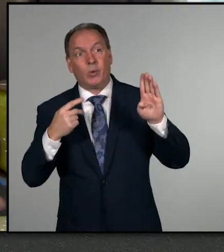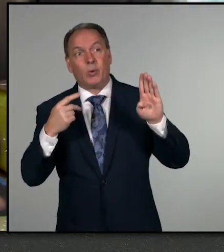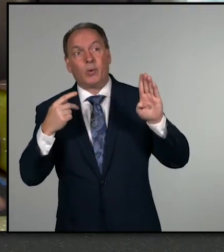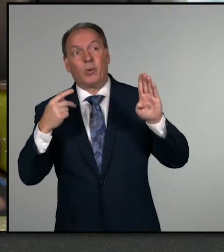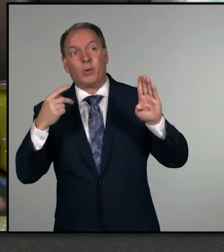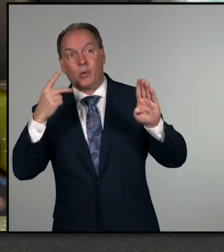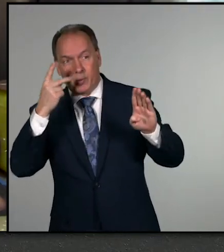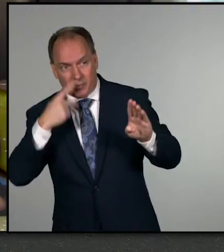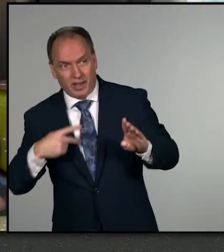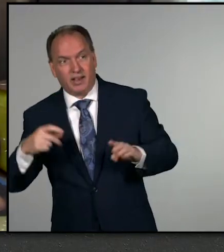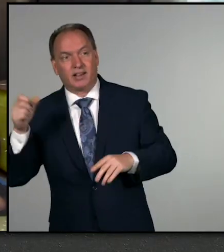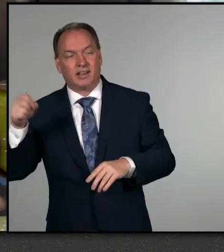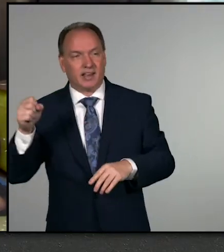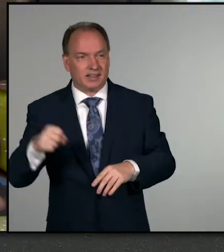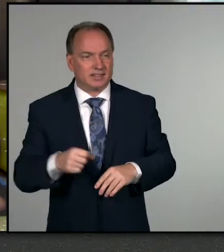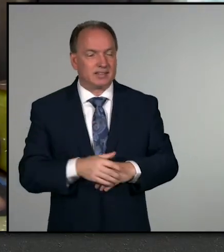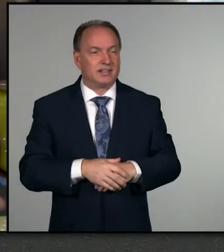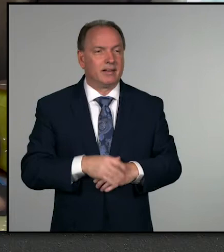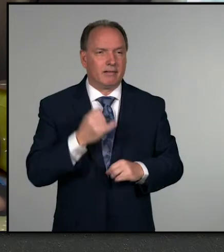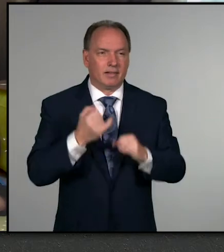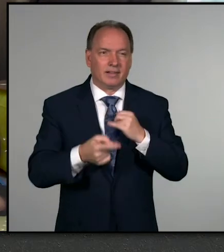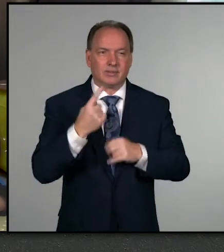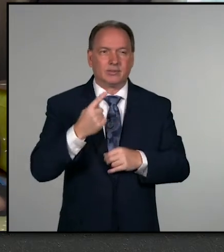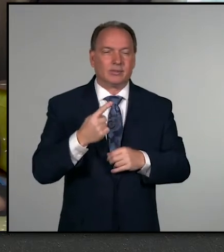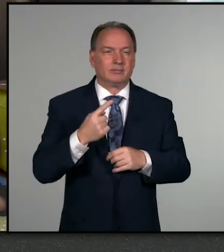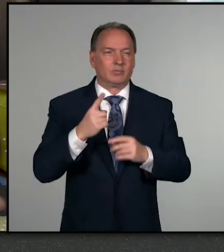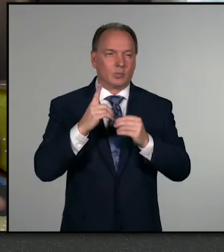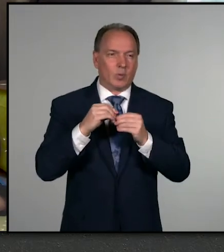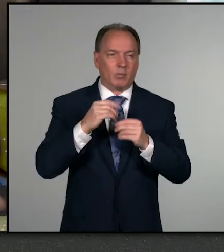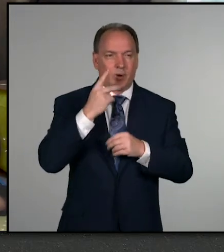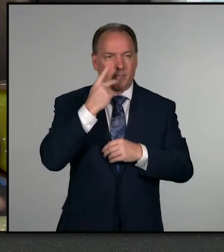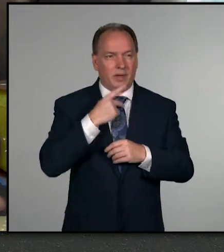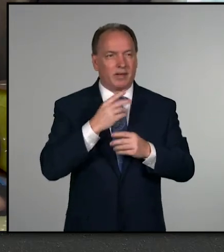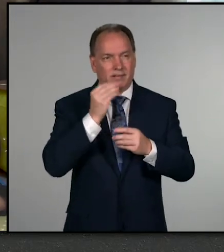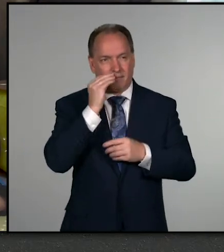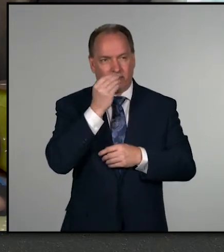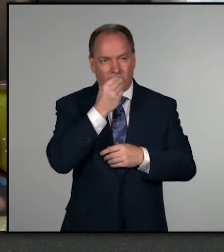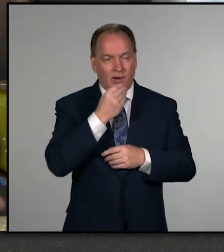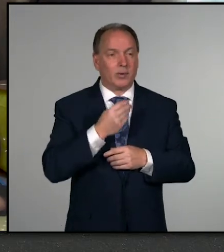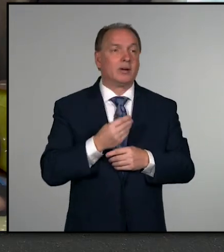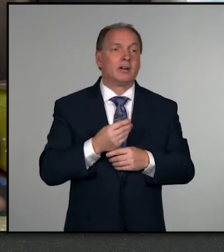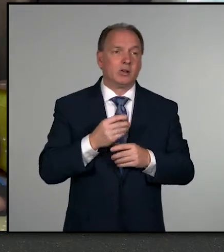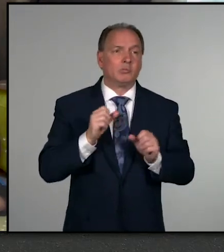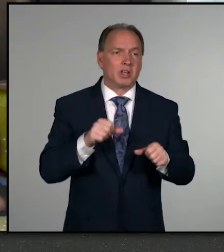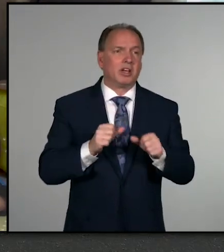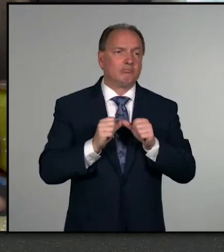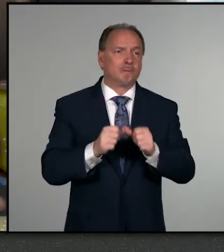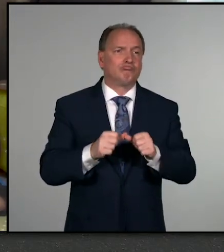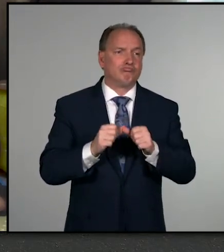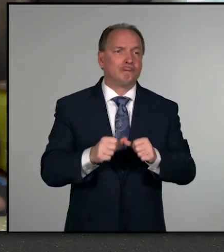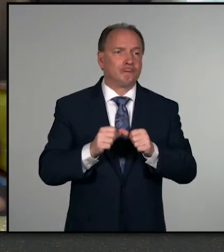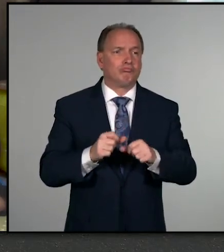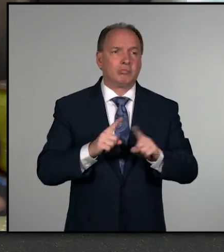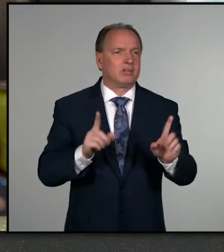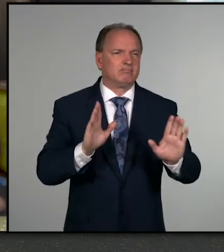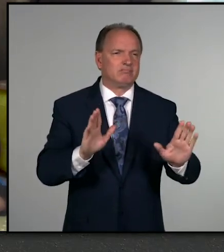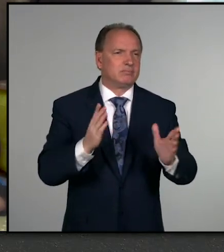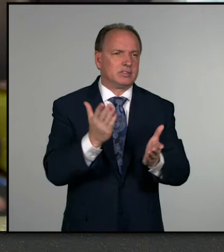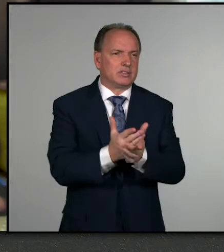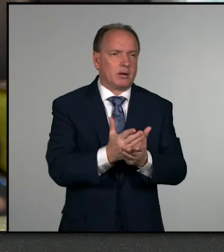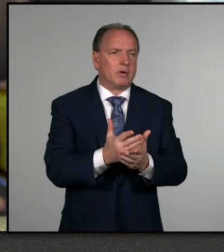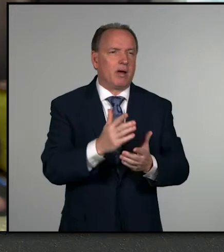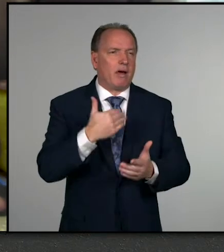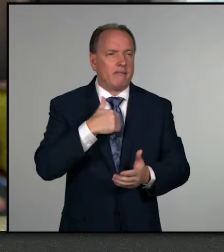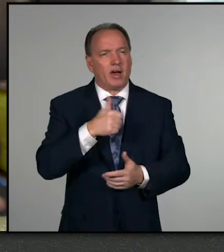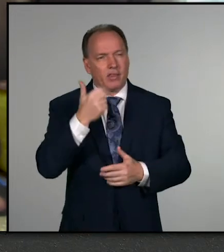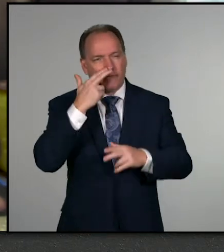blue, pink. Yes. One more pink flower. And we could keep going, but I'm going to stop there